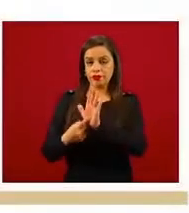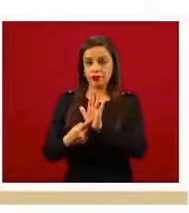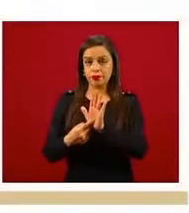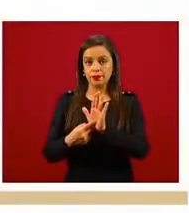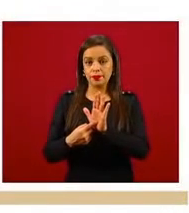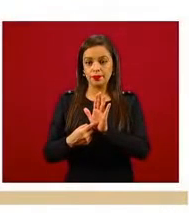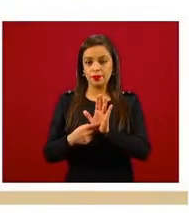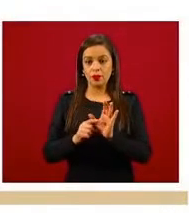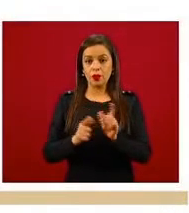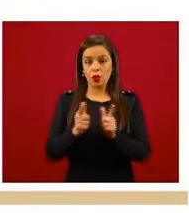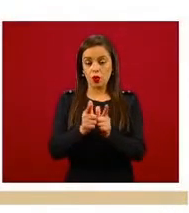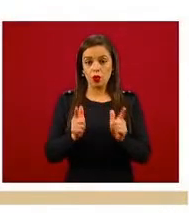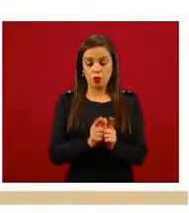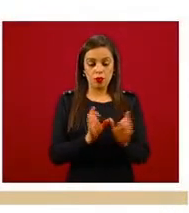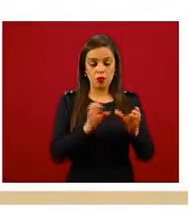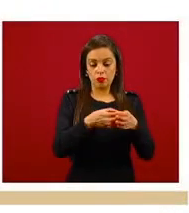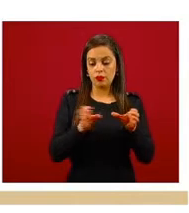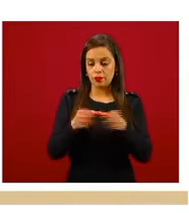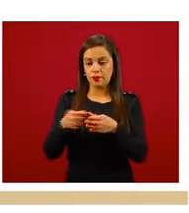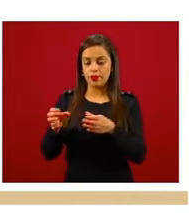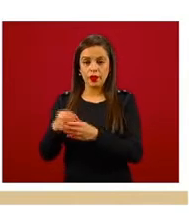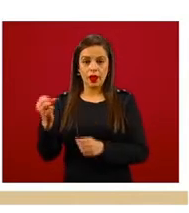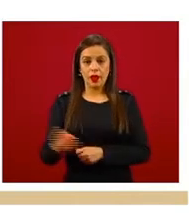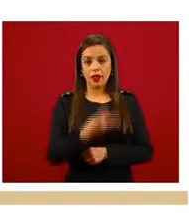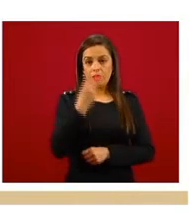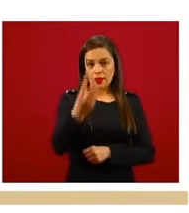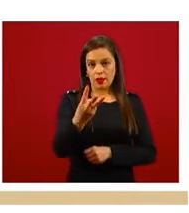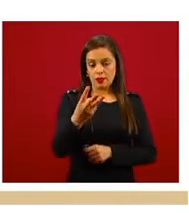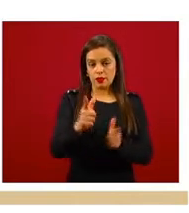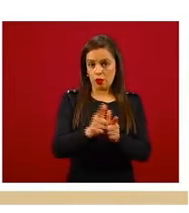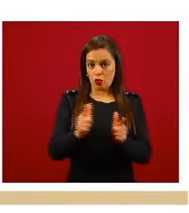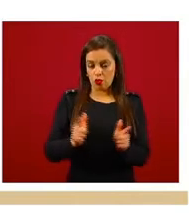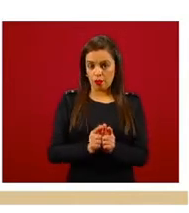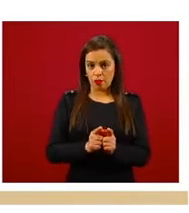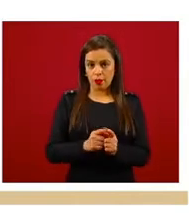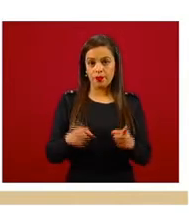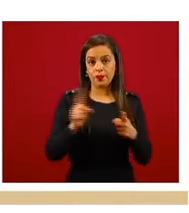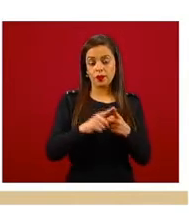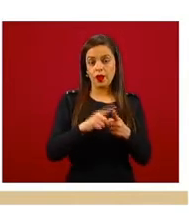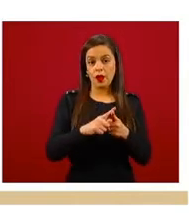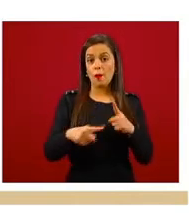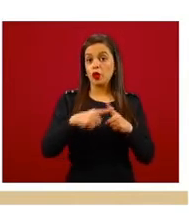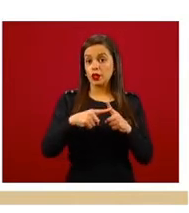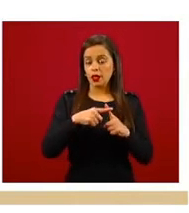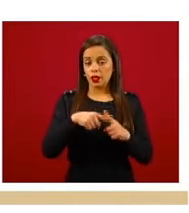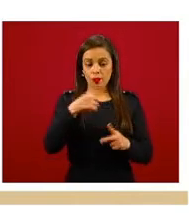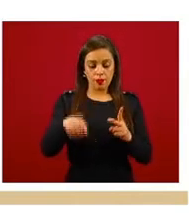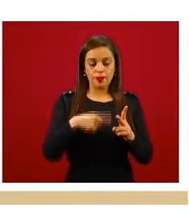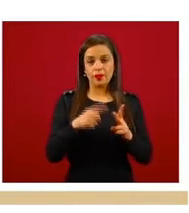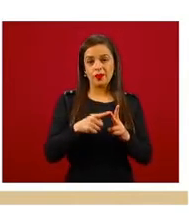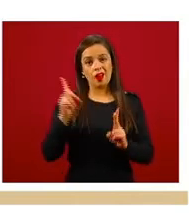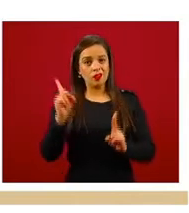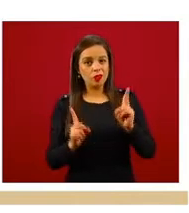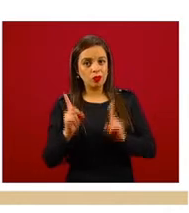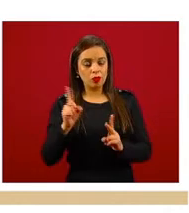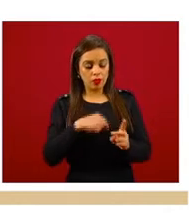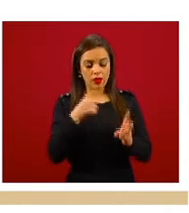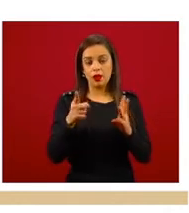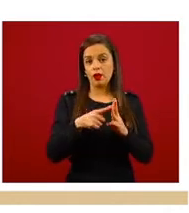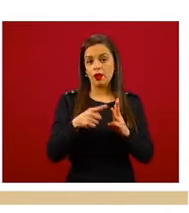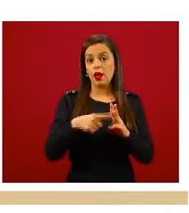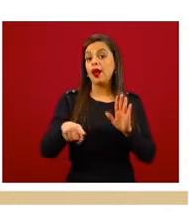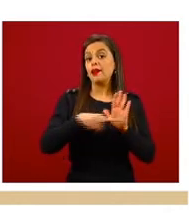in clasificados prior este grupo de conferences, personas en let me tres show you the grupos: overview, positivos, and we have sospechosos y classified them aquellos que también ya han in dado three groups: